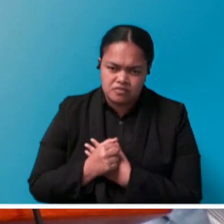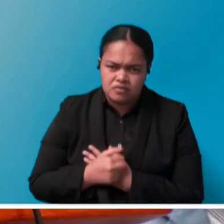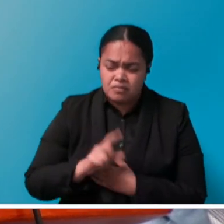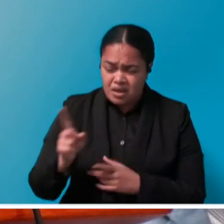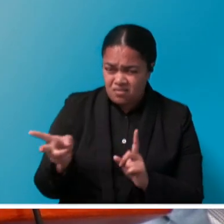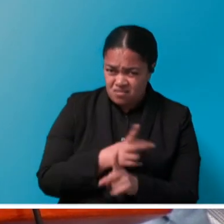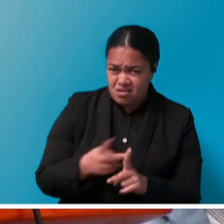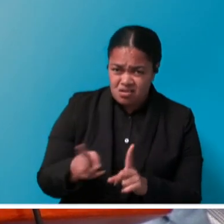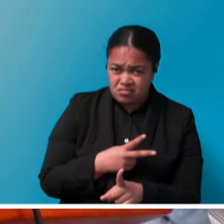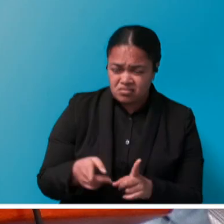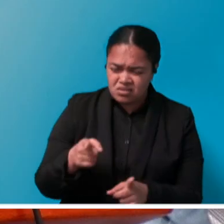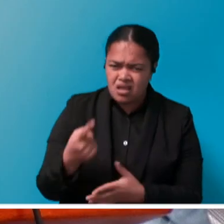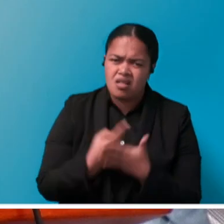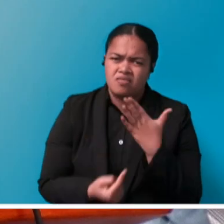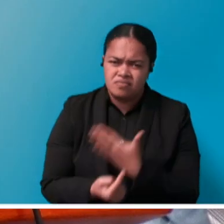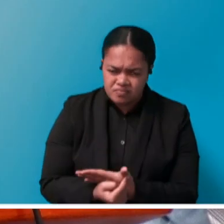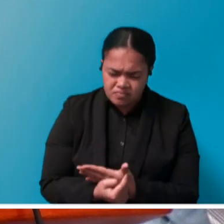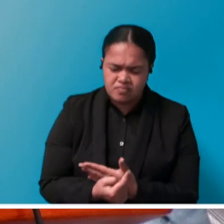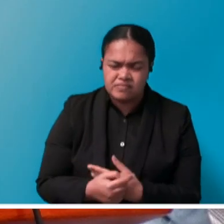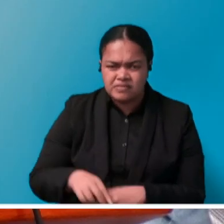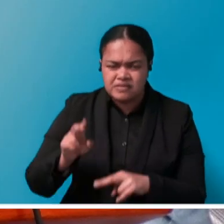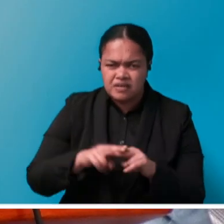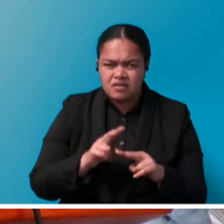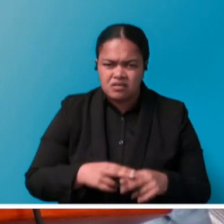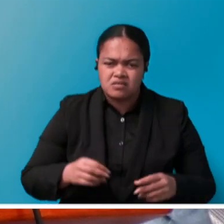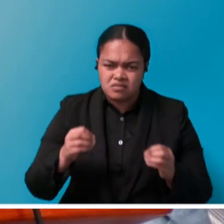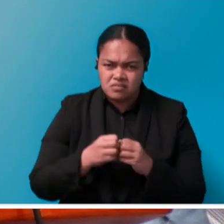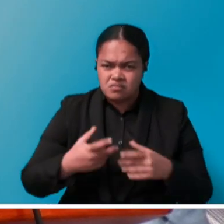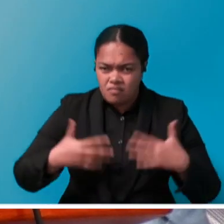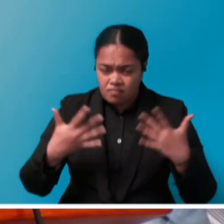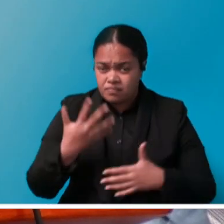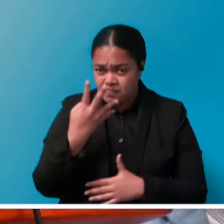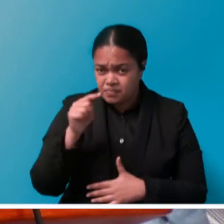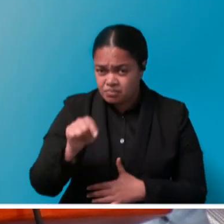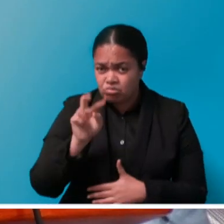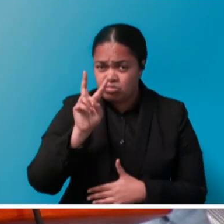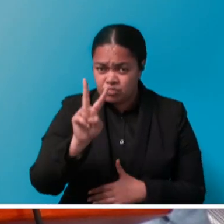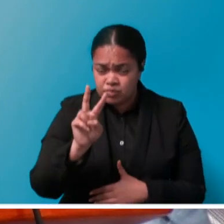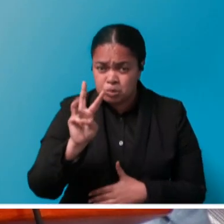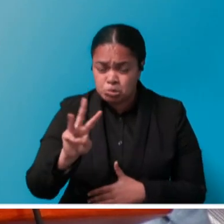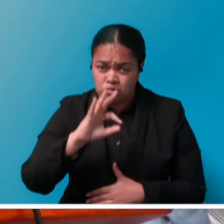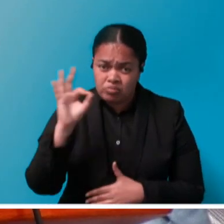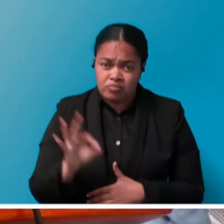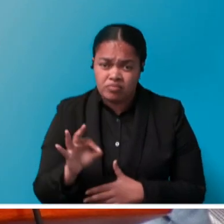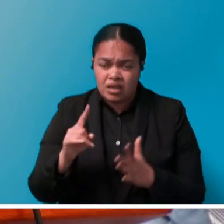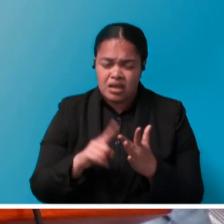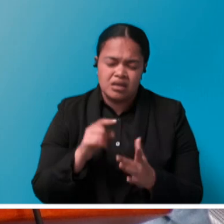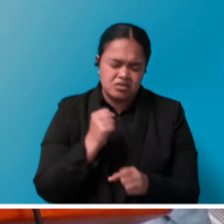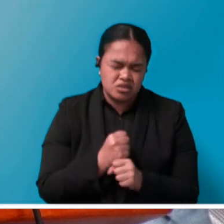children is costing the nation daily, with Fiji Bureau of Statistics estimating it at 4.23% of our GDP, or